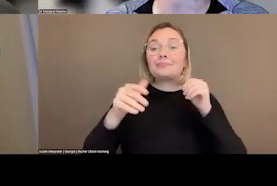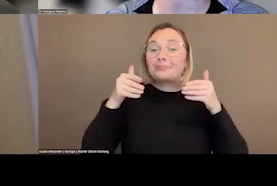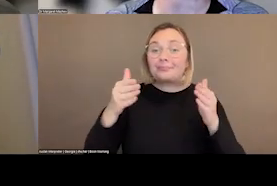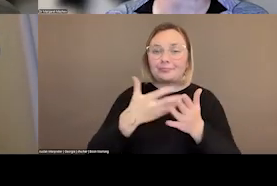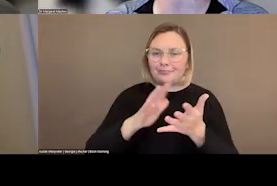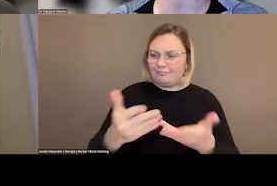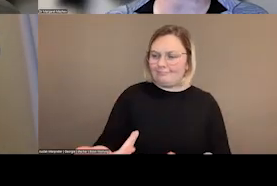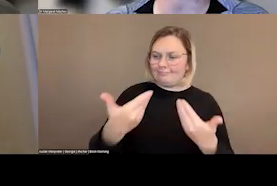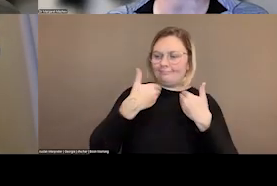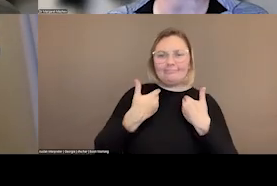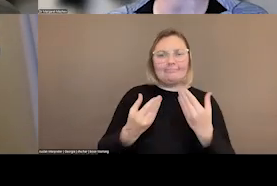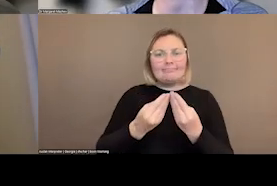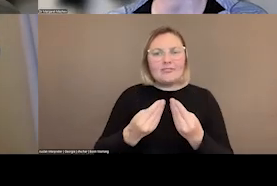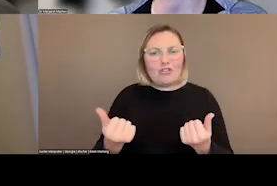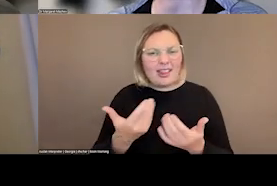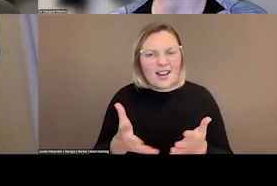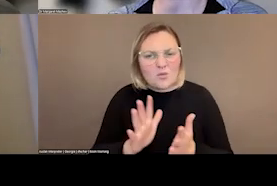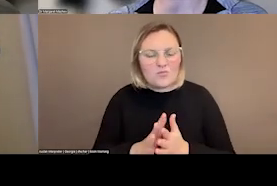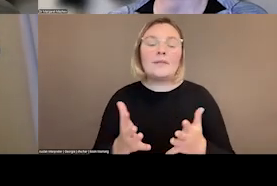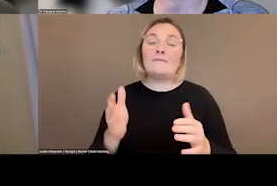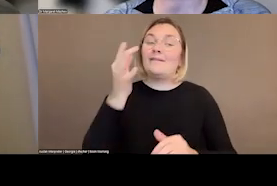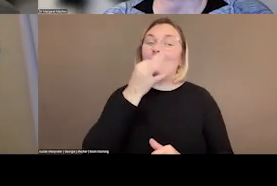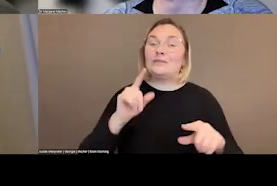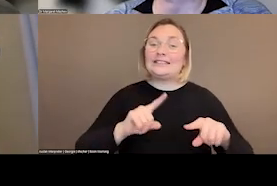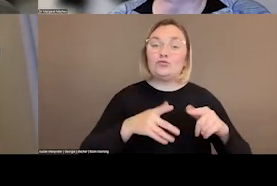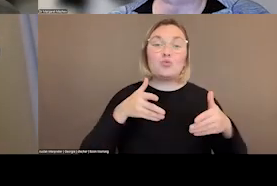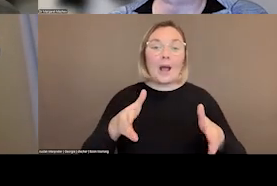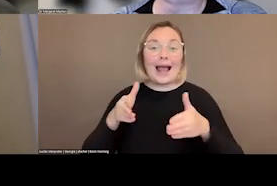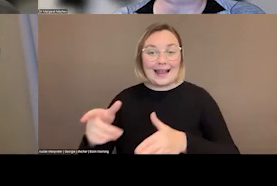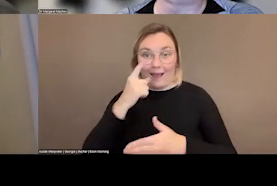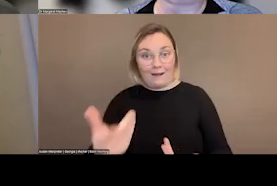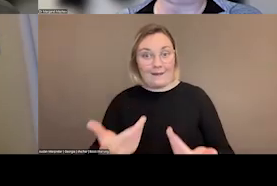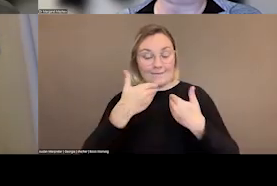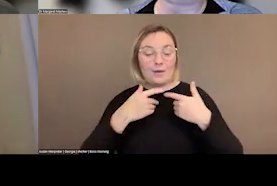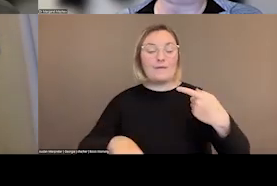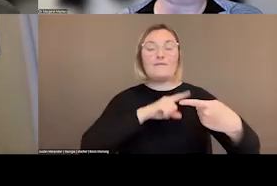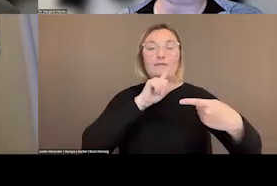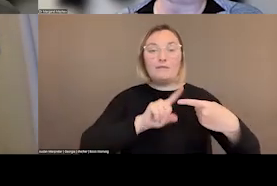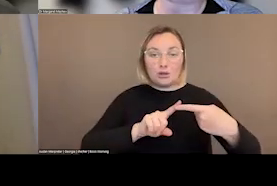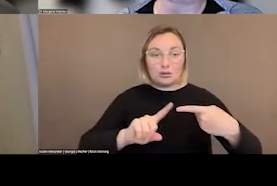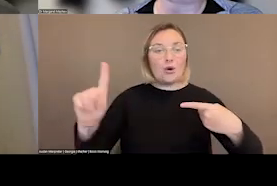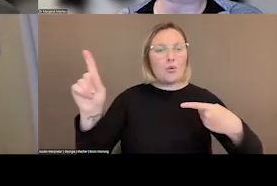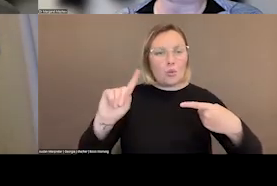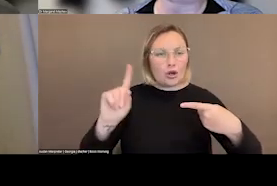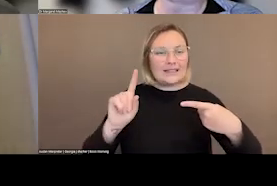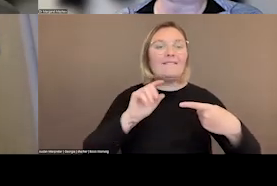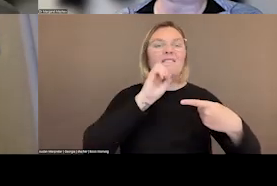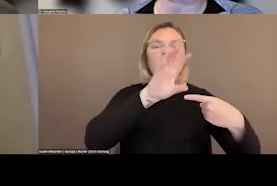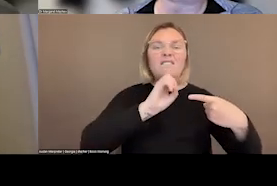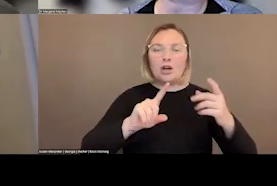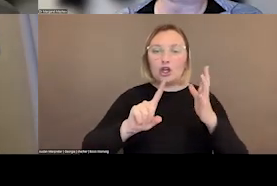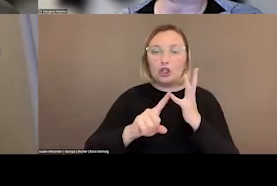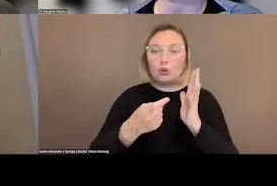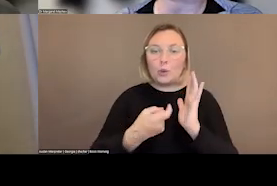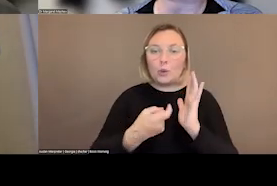this support material? There are a few ways that you can do this. The first one, there are space here for